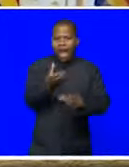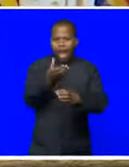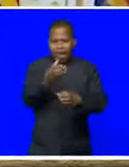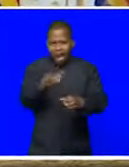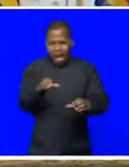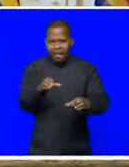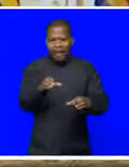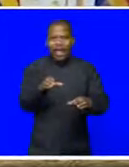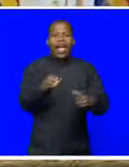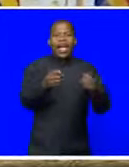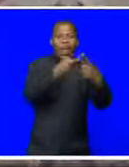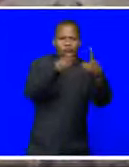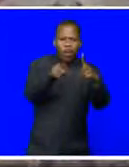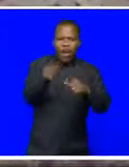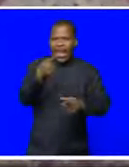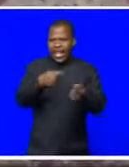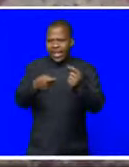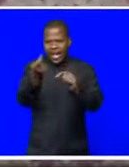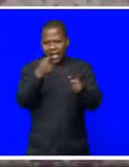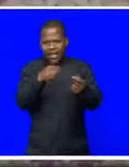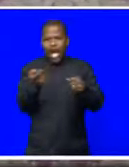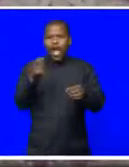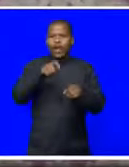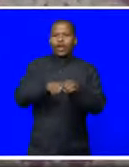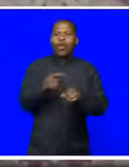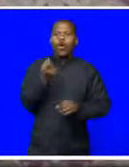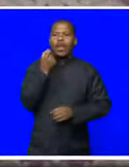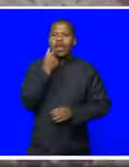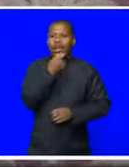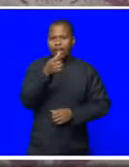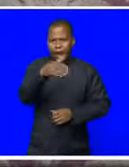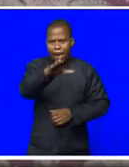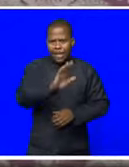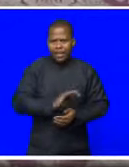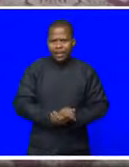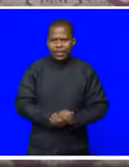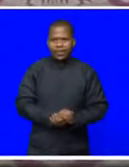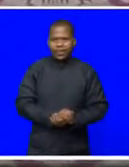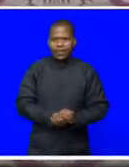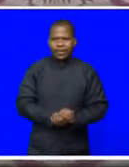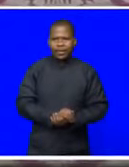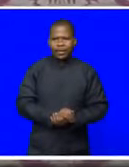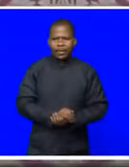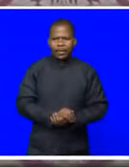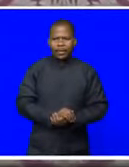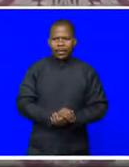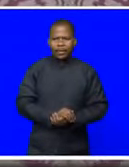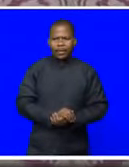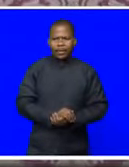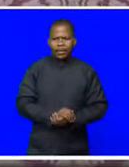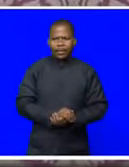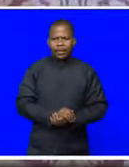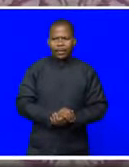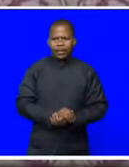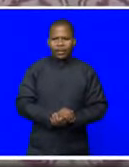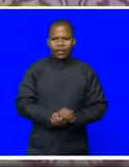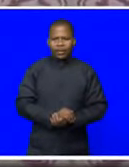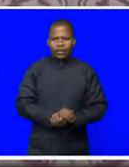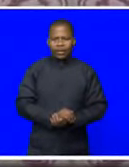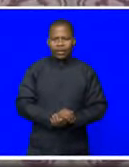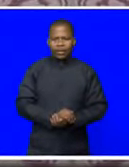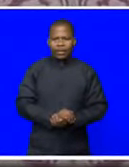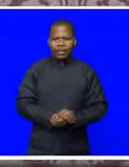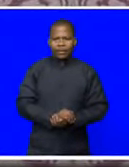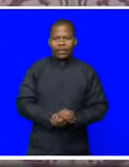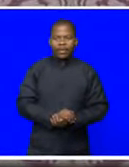any barriers. Your Majesty, it's my honor to convey warm and fraternal